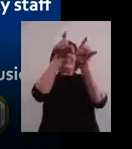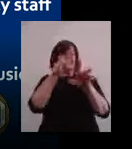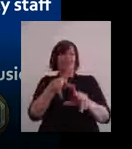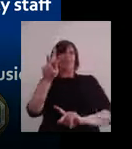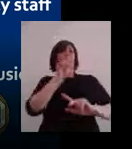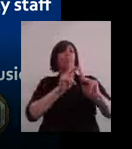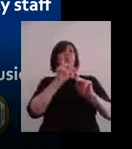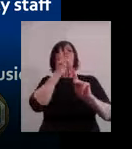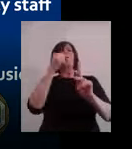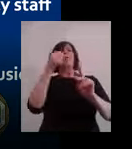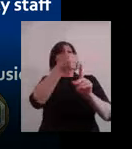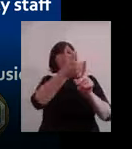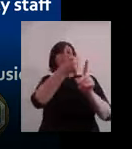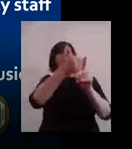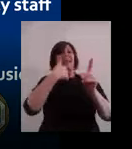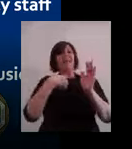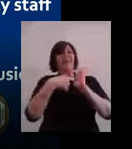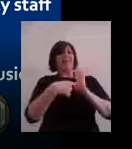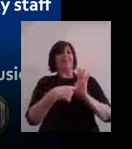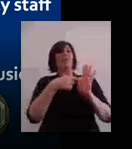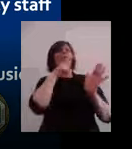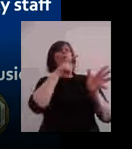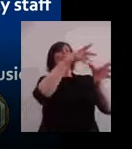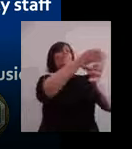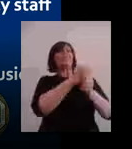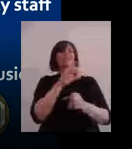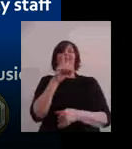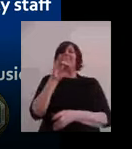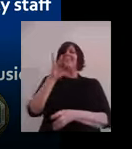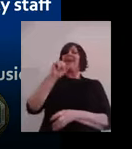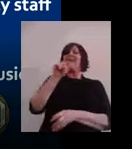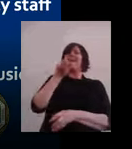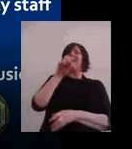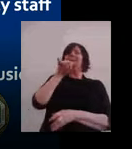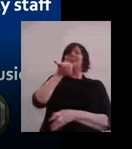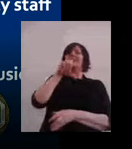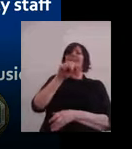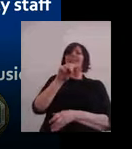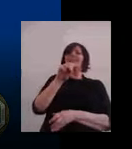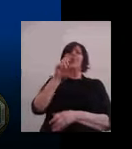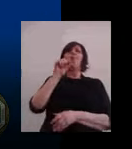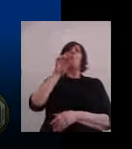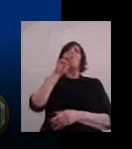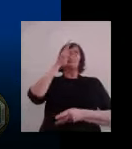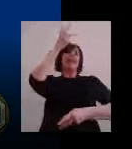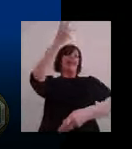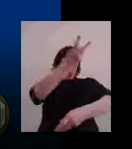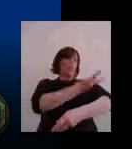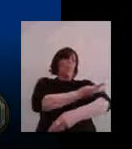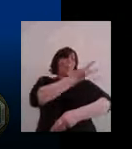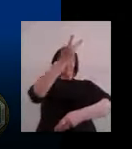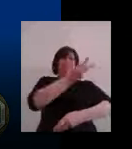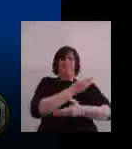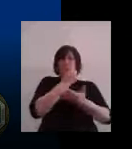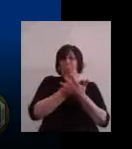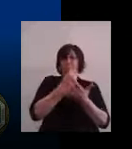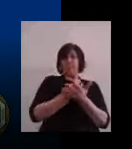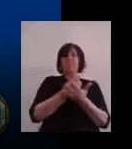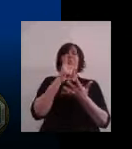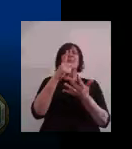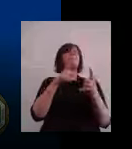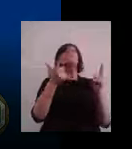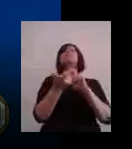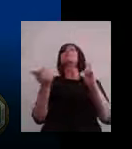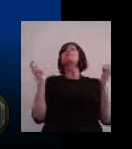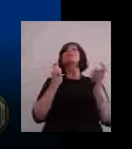are receiving dialysis or infusion therapy. So again, the big change that we want to emphasize is that we are including